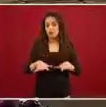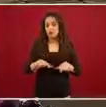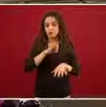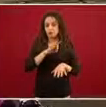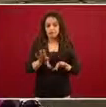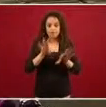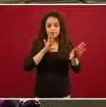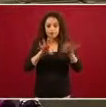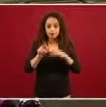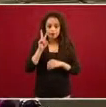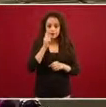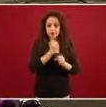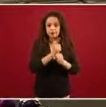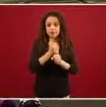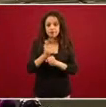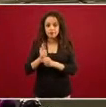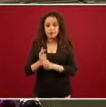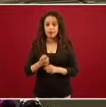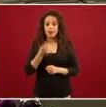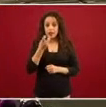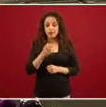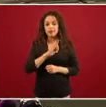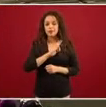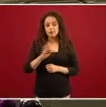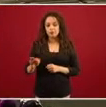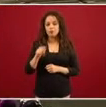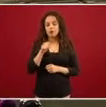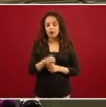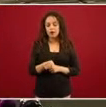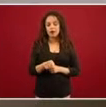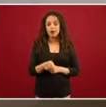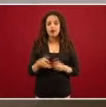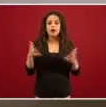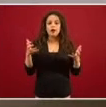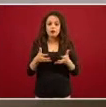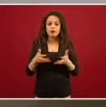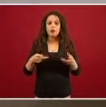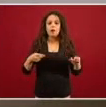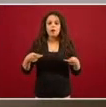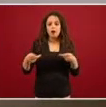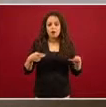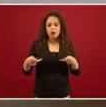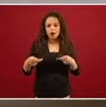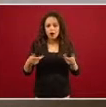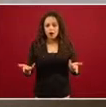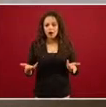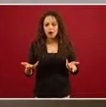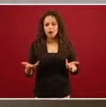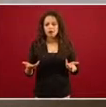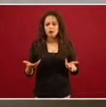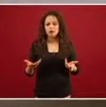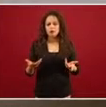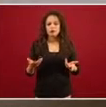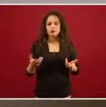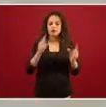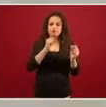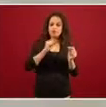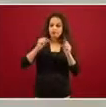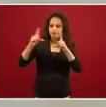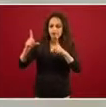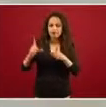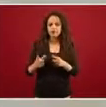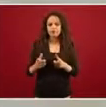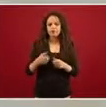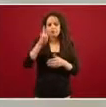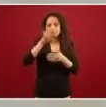authorities, federal authorities, institutions all over the country. So each of them can have access to this information, and each of